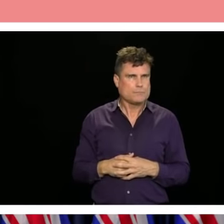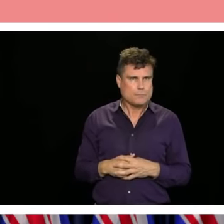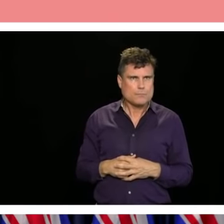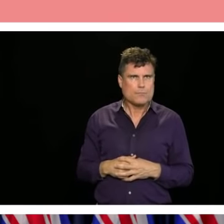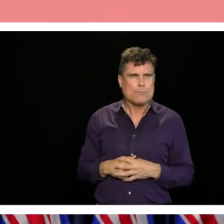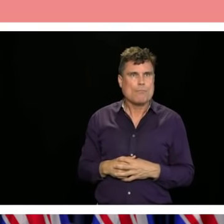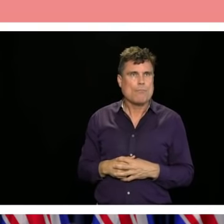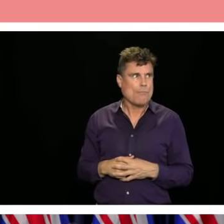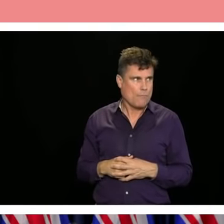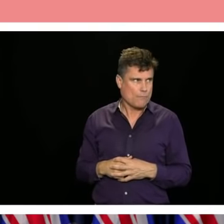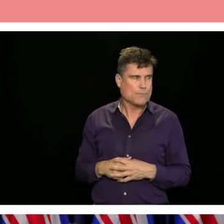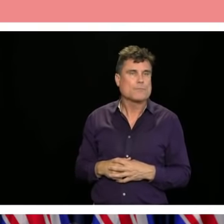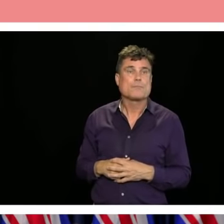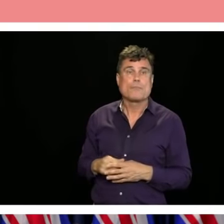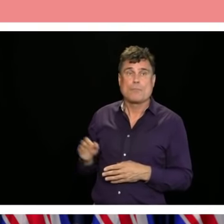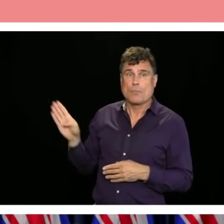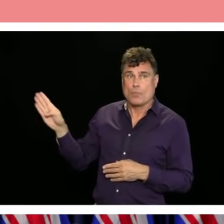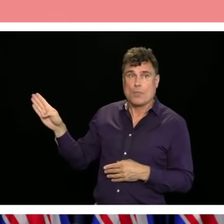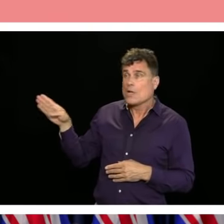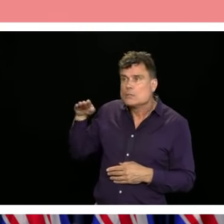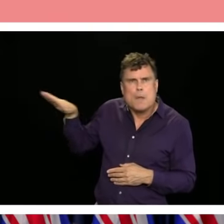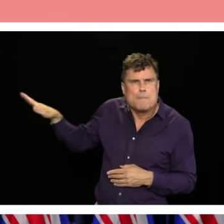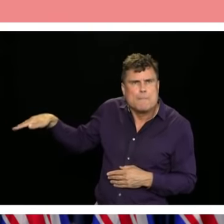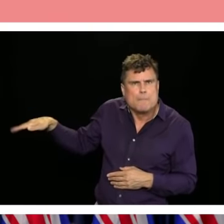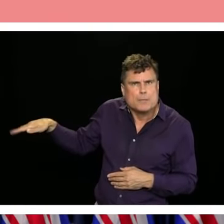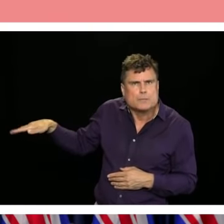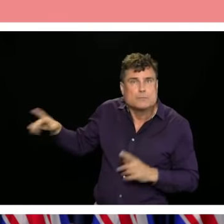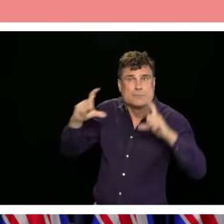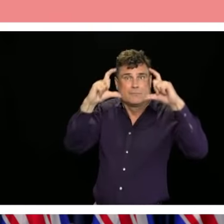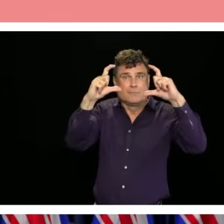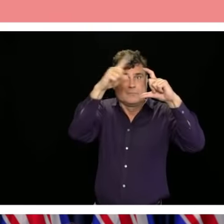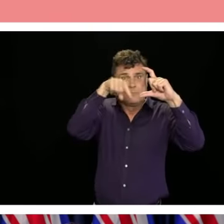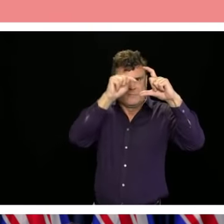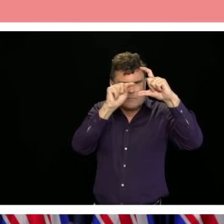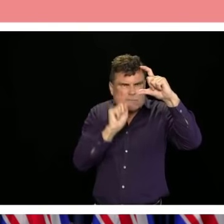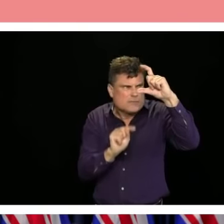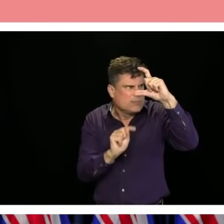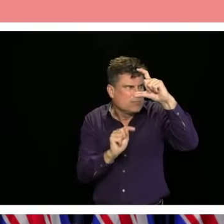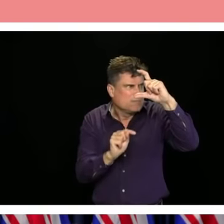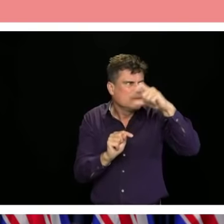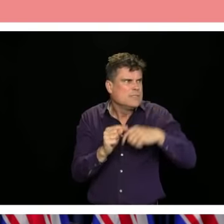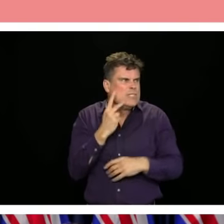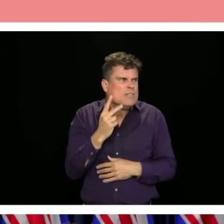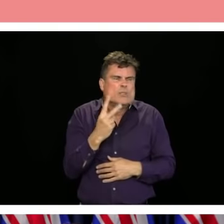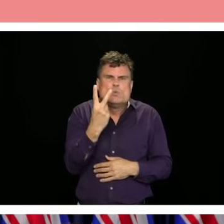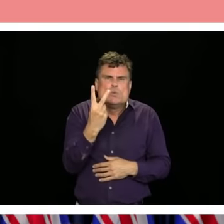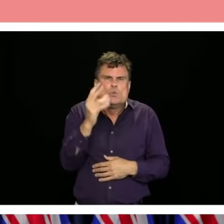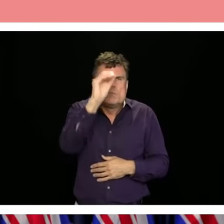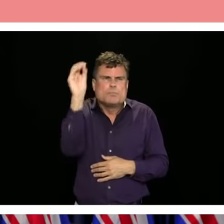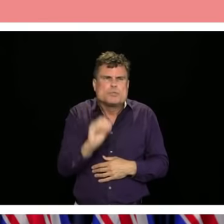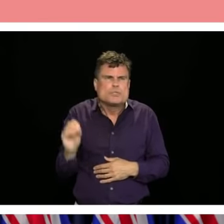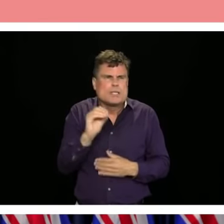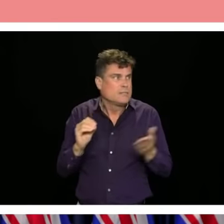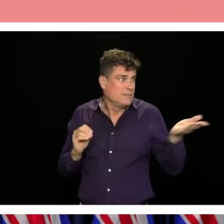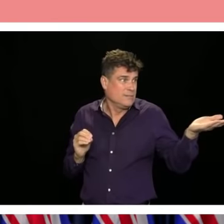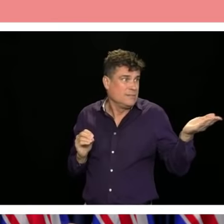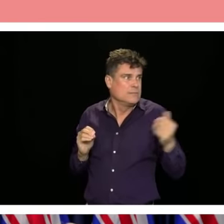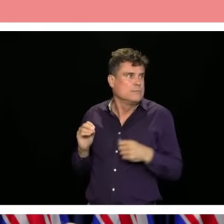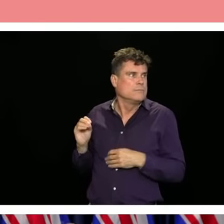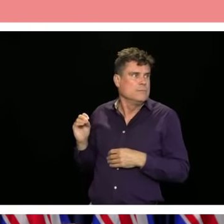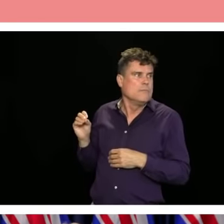11 contacts, that means that many of them had, many people who were infected had very few. They had one or two or even